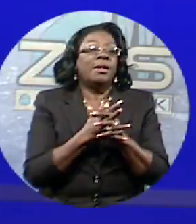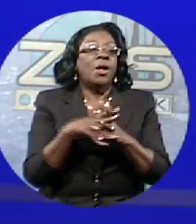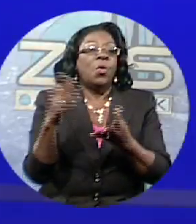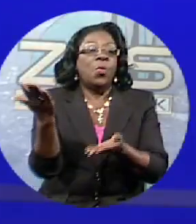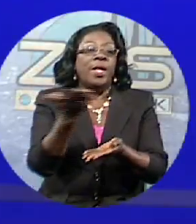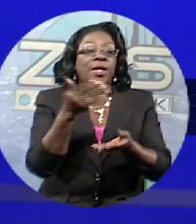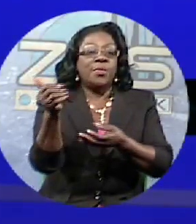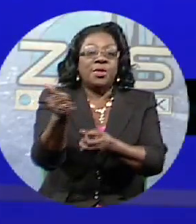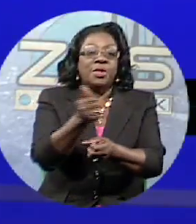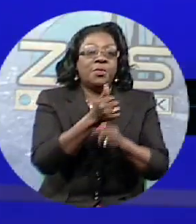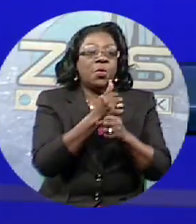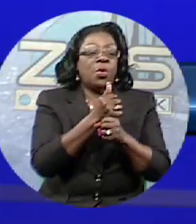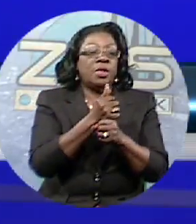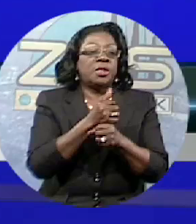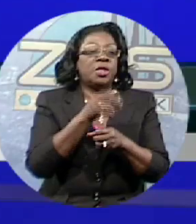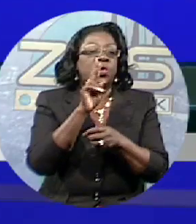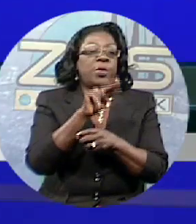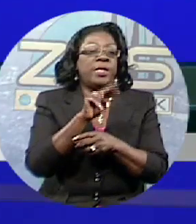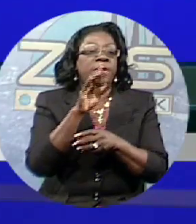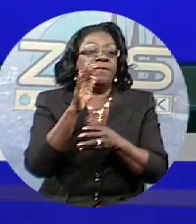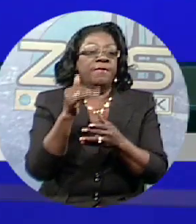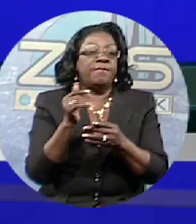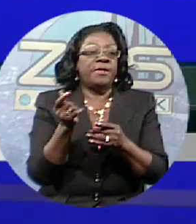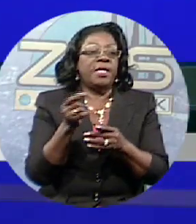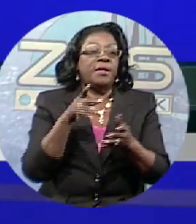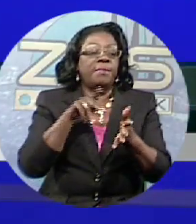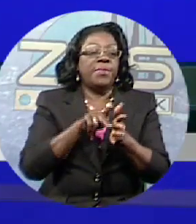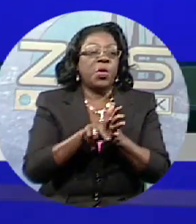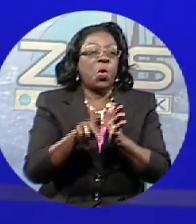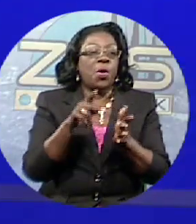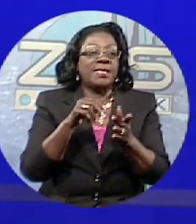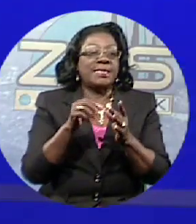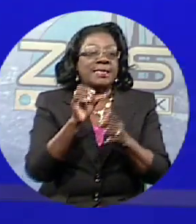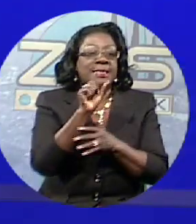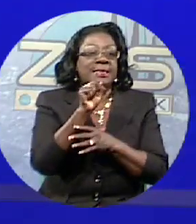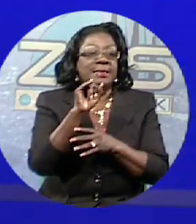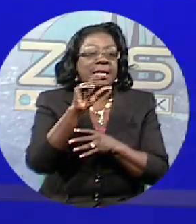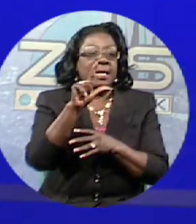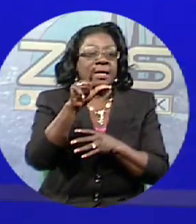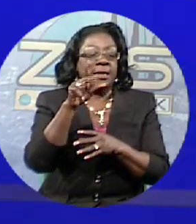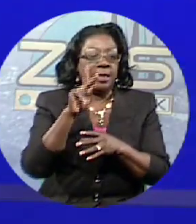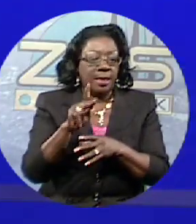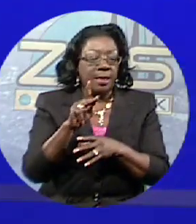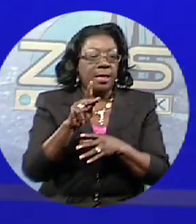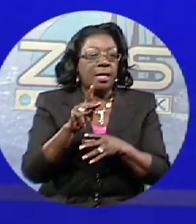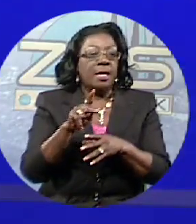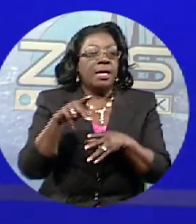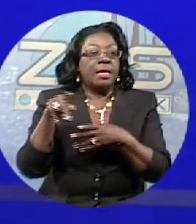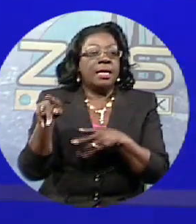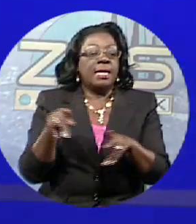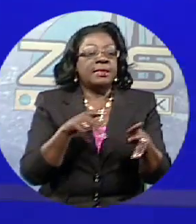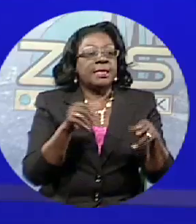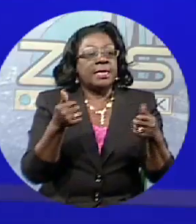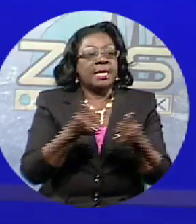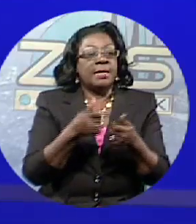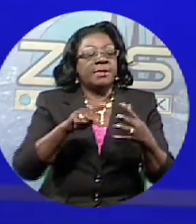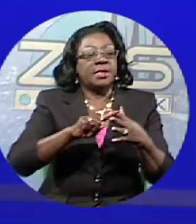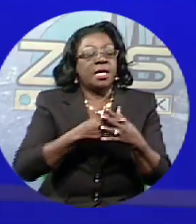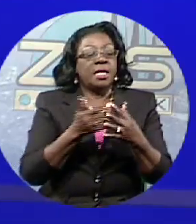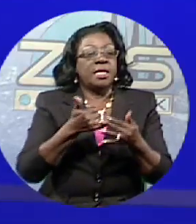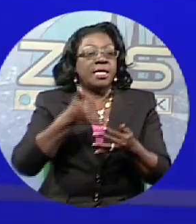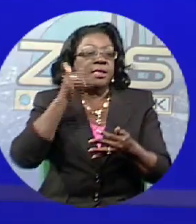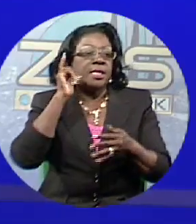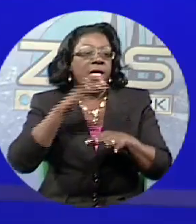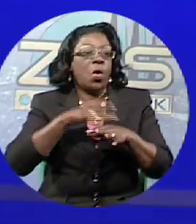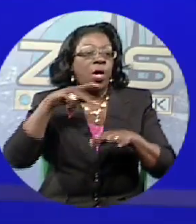Welcome to sports, everybody. The 2015 Pure Silk Bahamas LPGA Classic came to a close yesterday at the Ocean Club Golf Course on